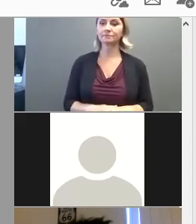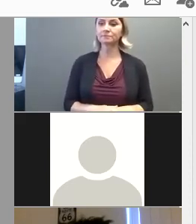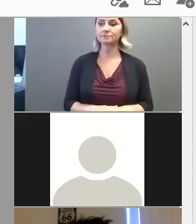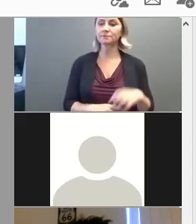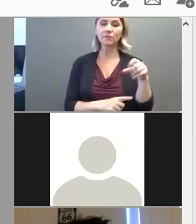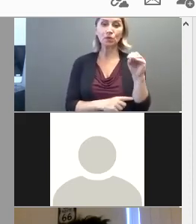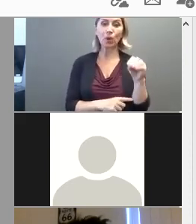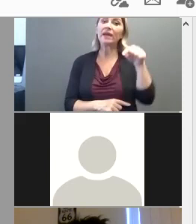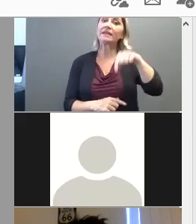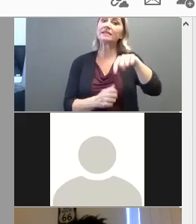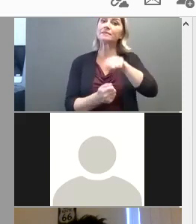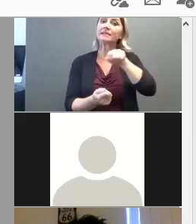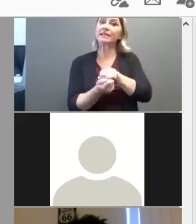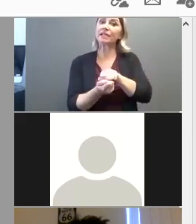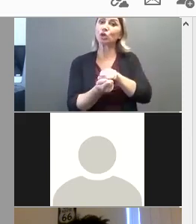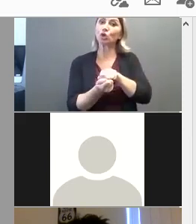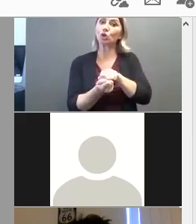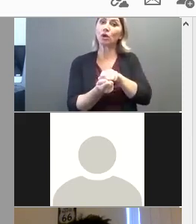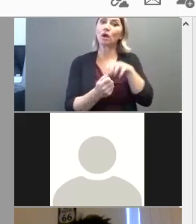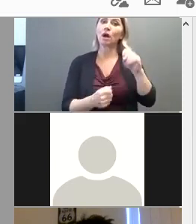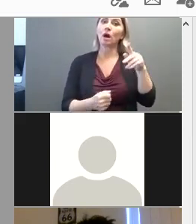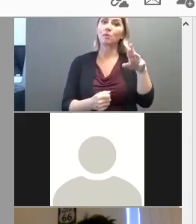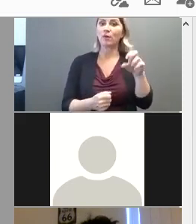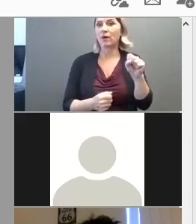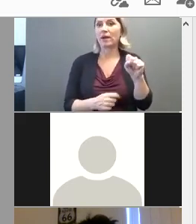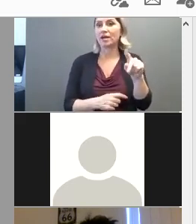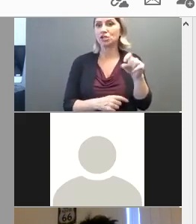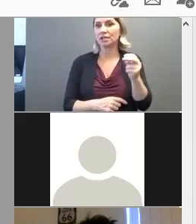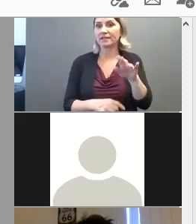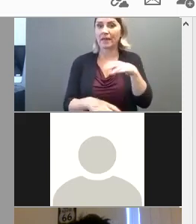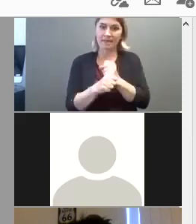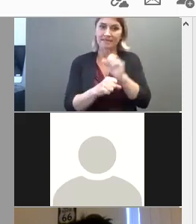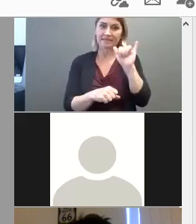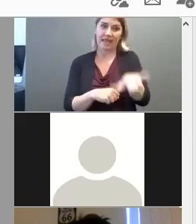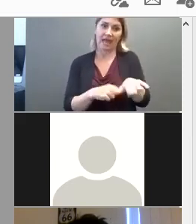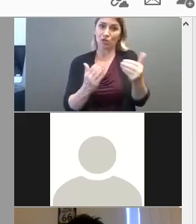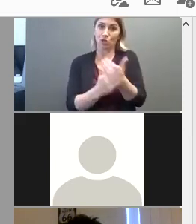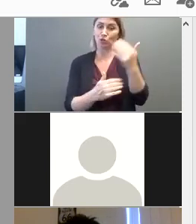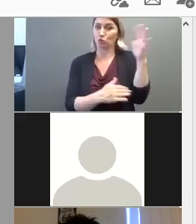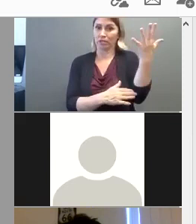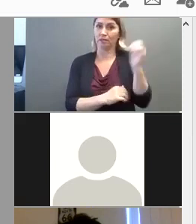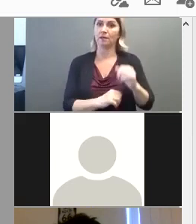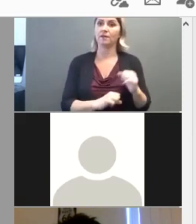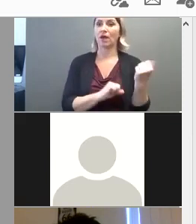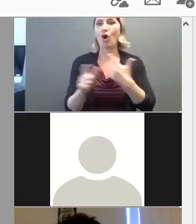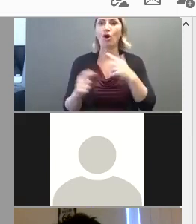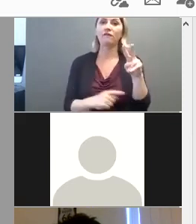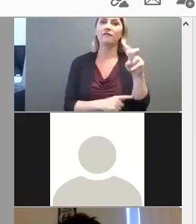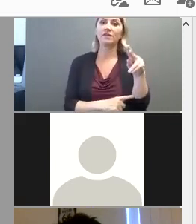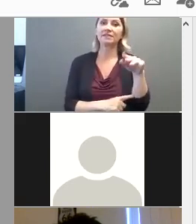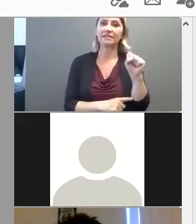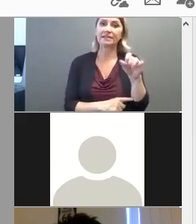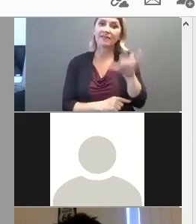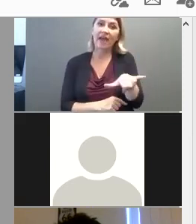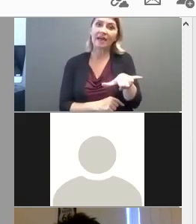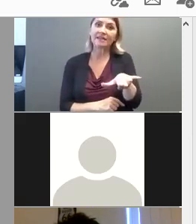So this particular operation that creates this new trees, remember that all vertices, because of this make